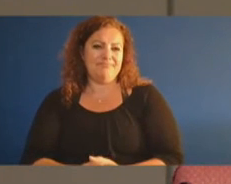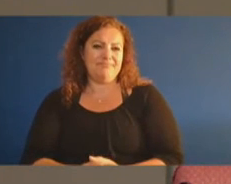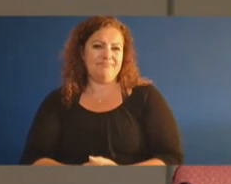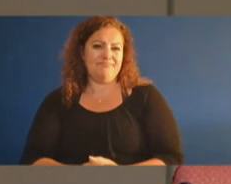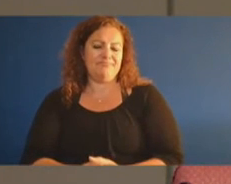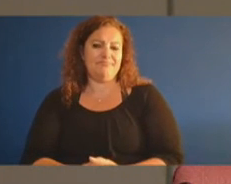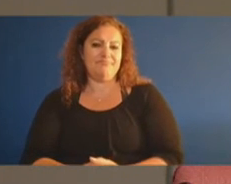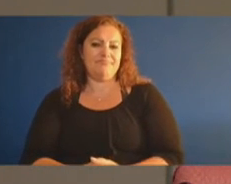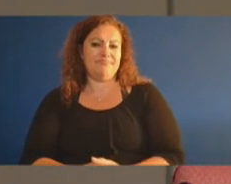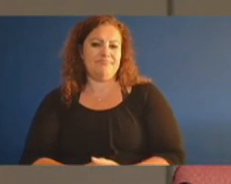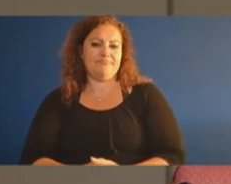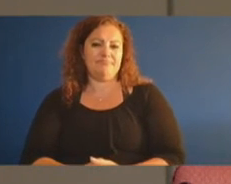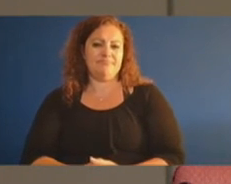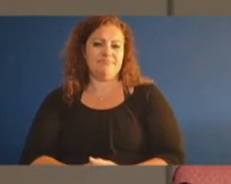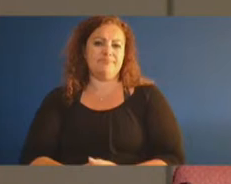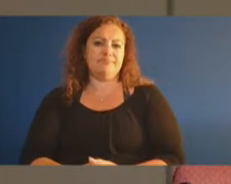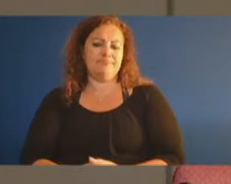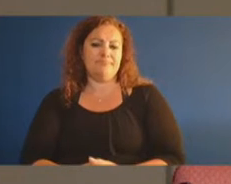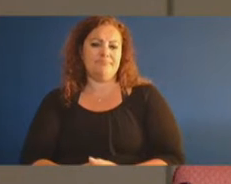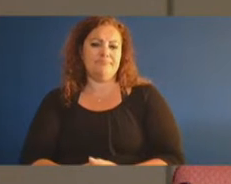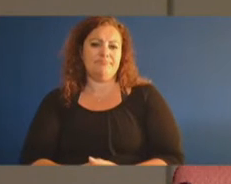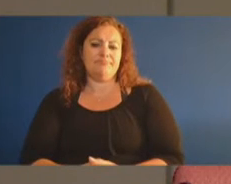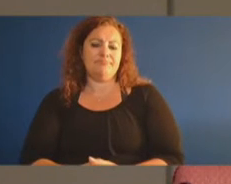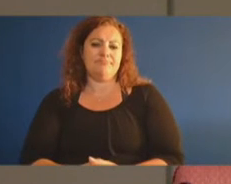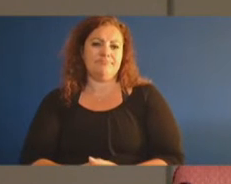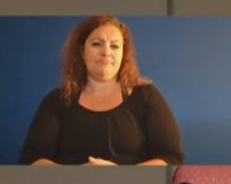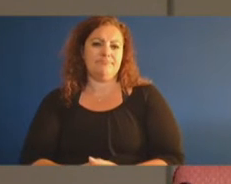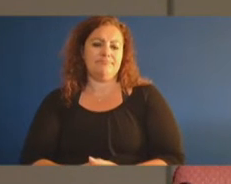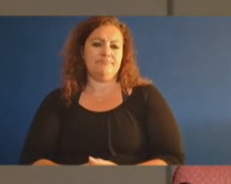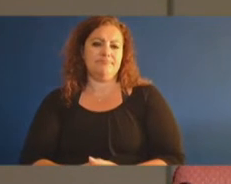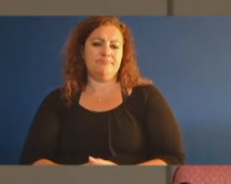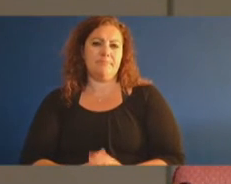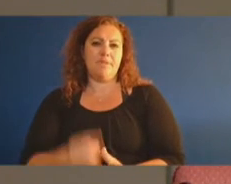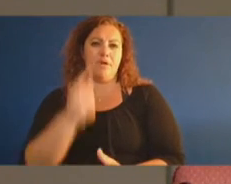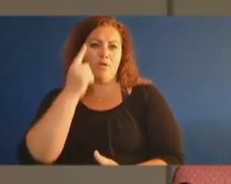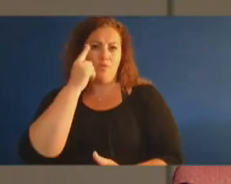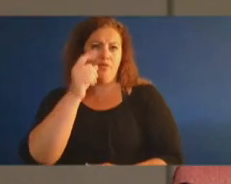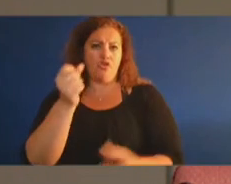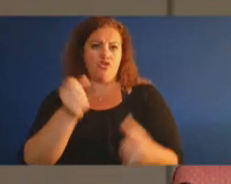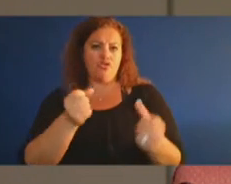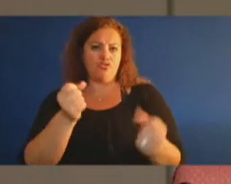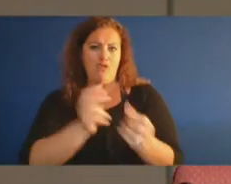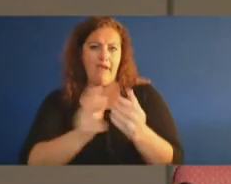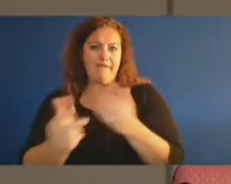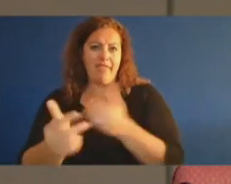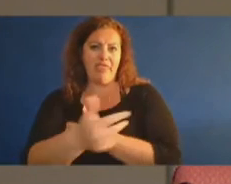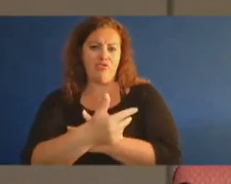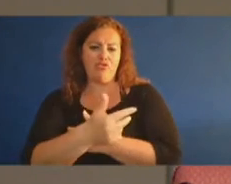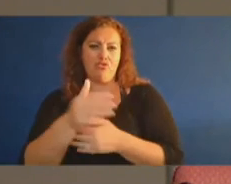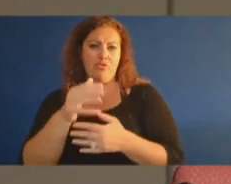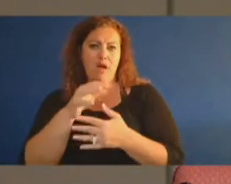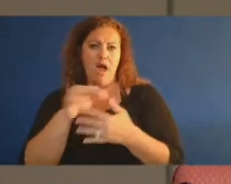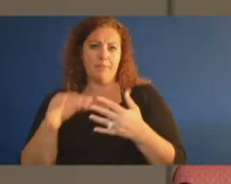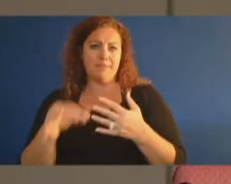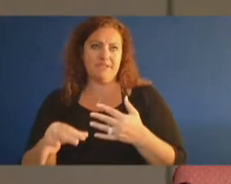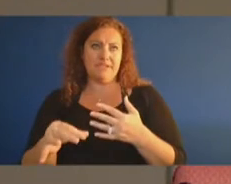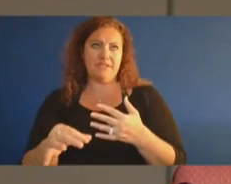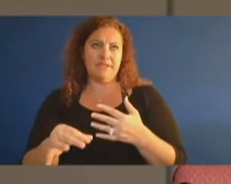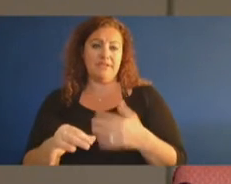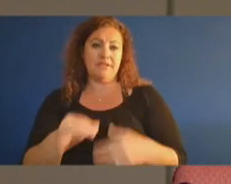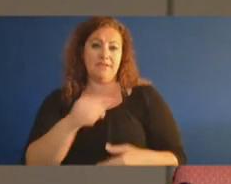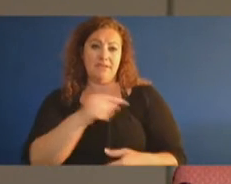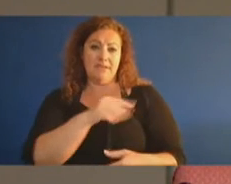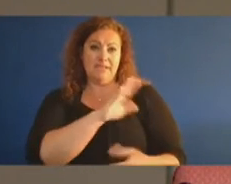um so for drive-thru option that was um what was proposed is that